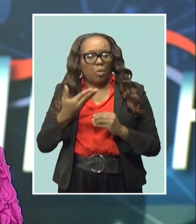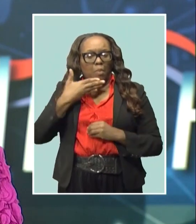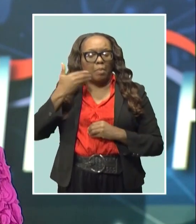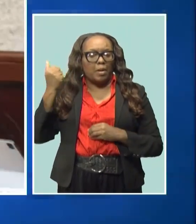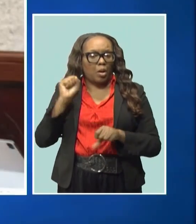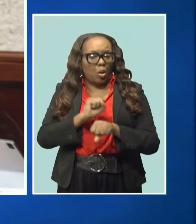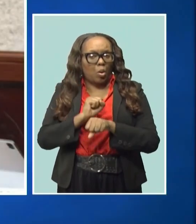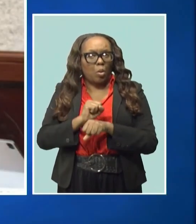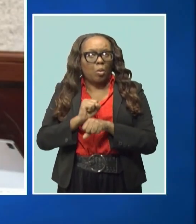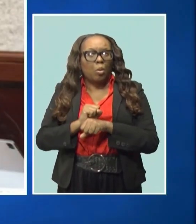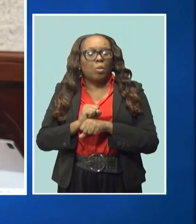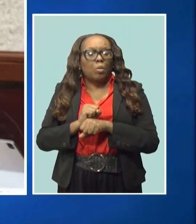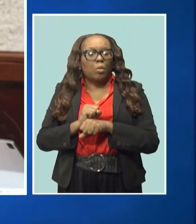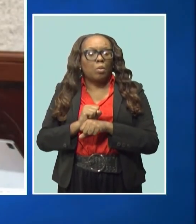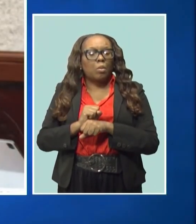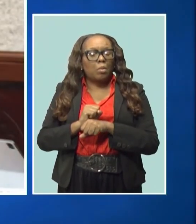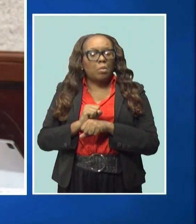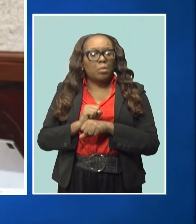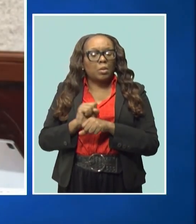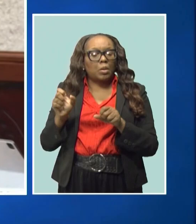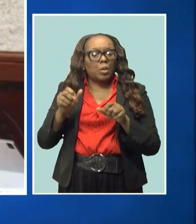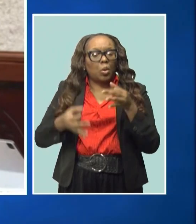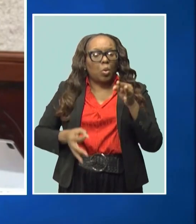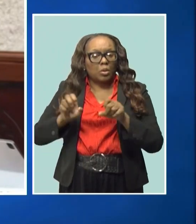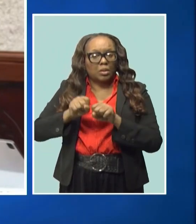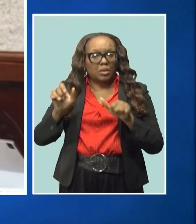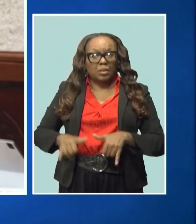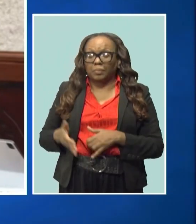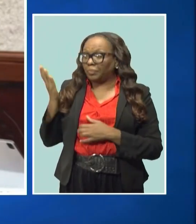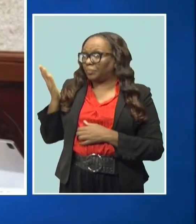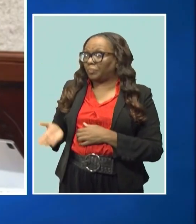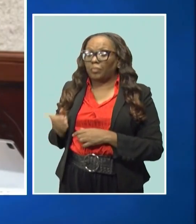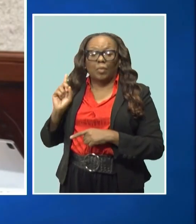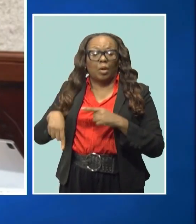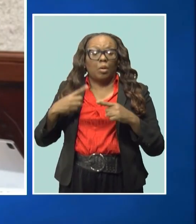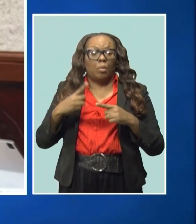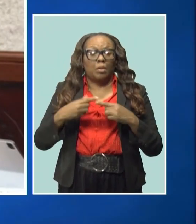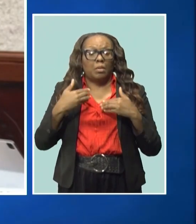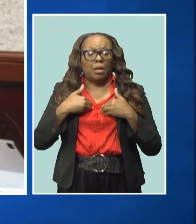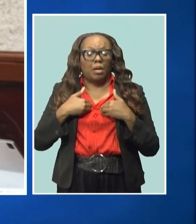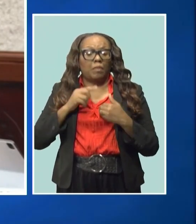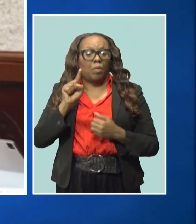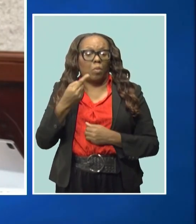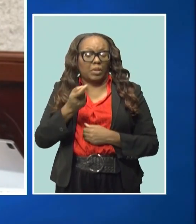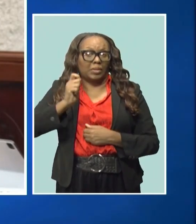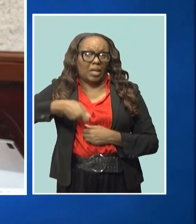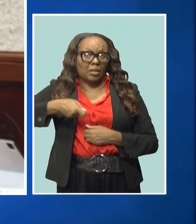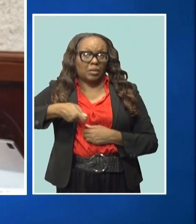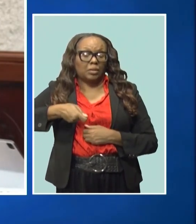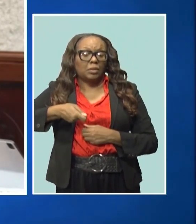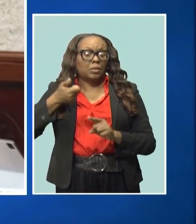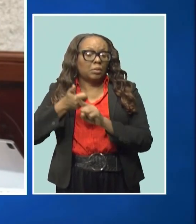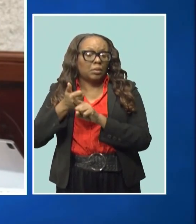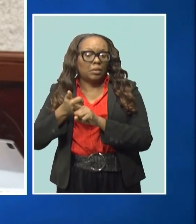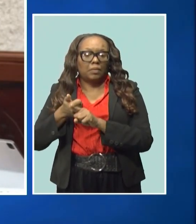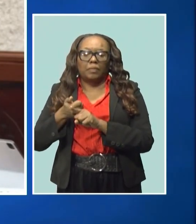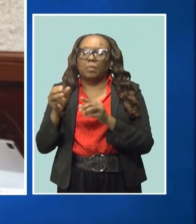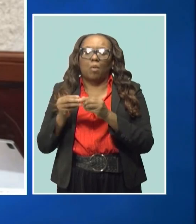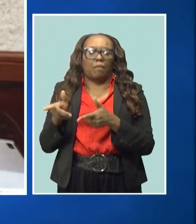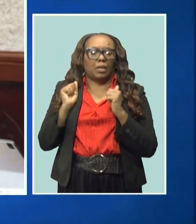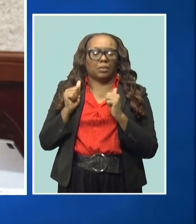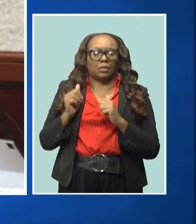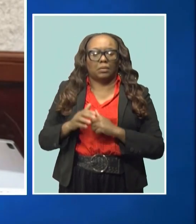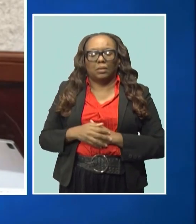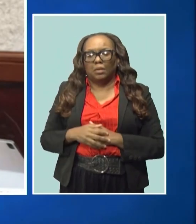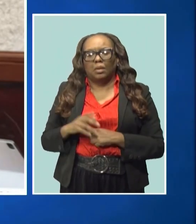Judge-alone trials are faster than trials with jury. They're more efficient than